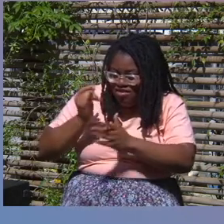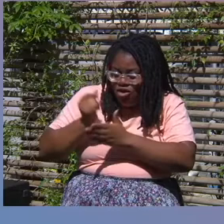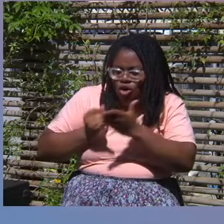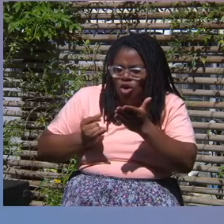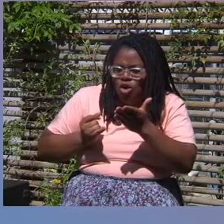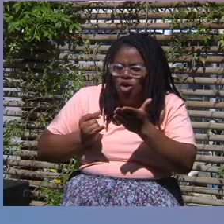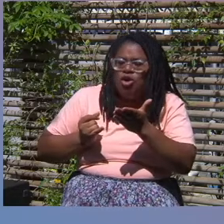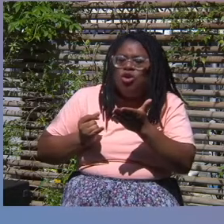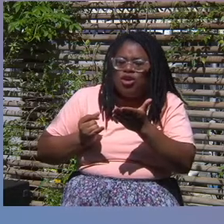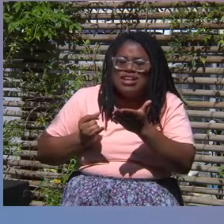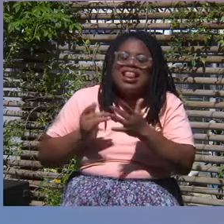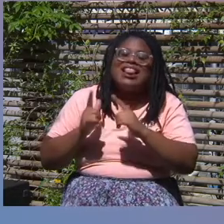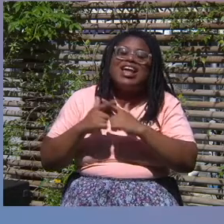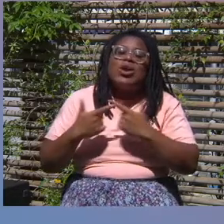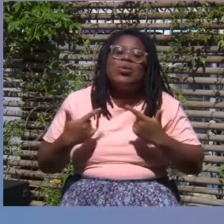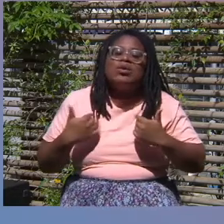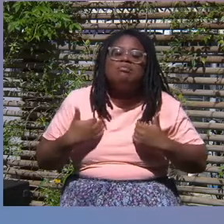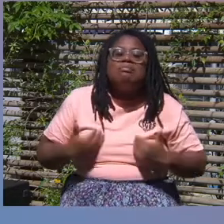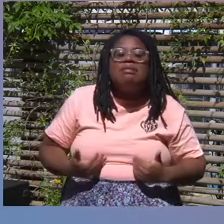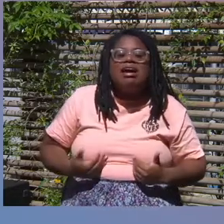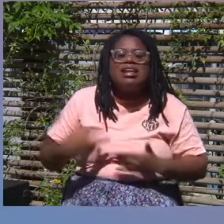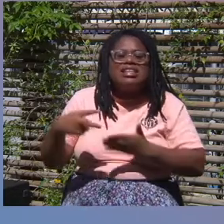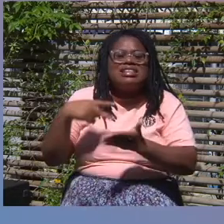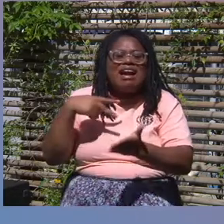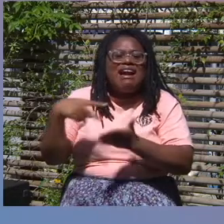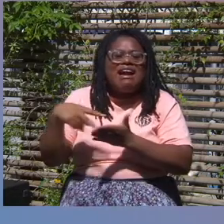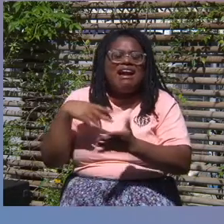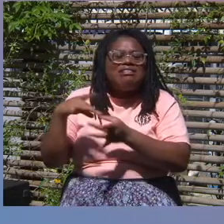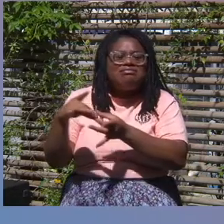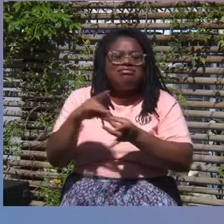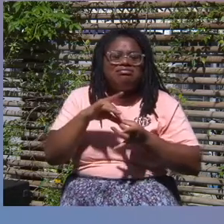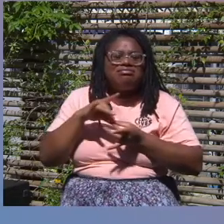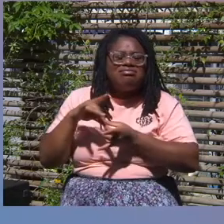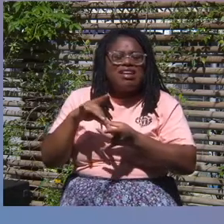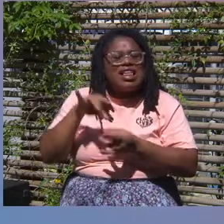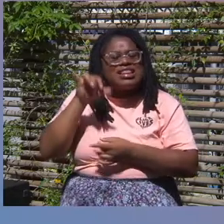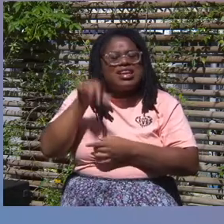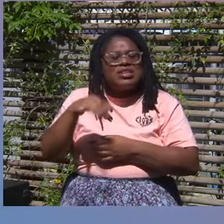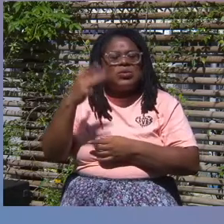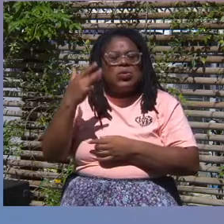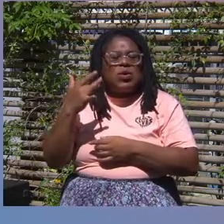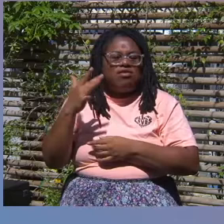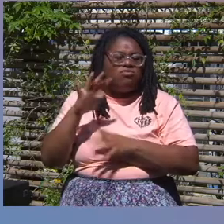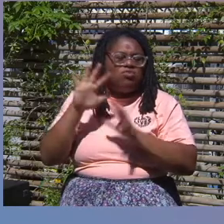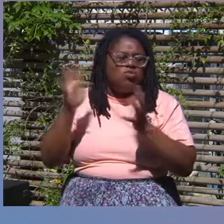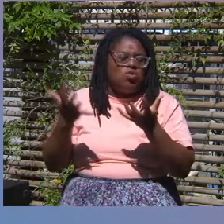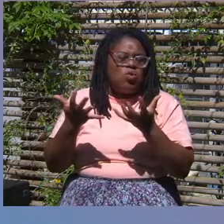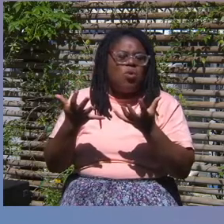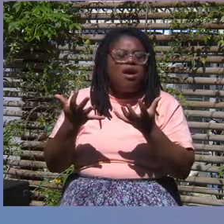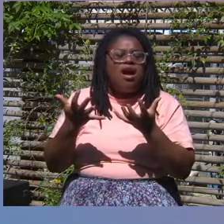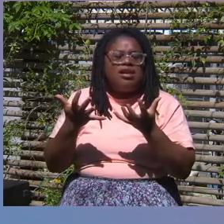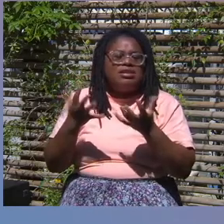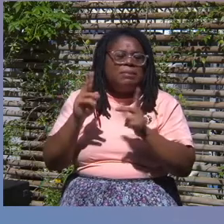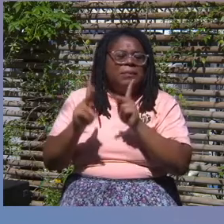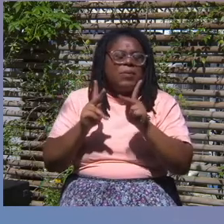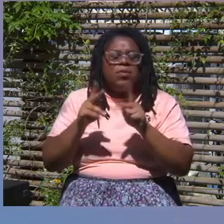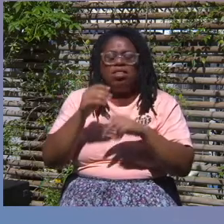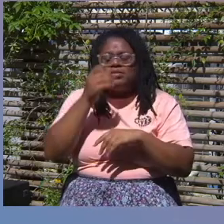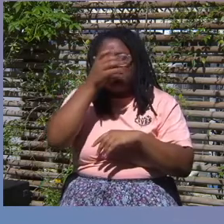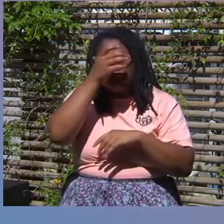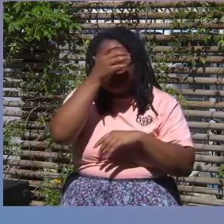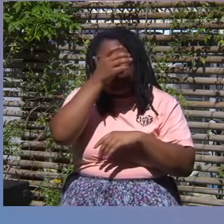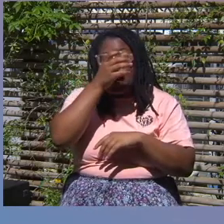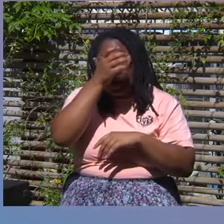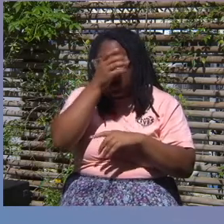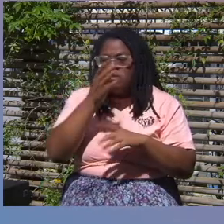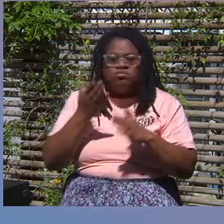And it is a language. It's a dance is a language, which is why we can go all over the world where people are